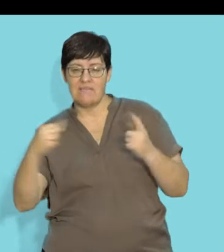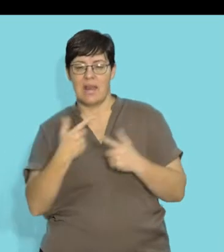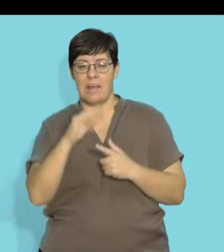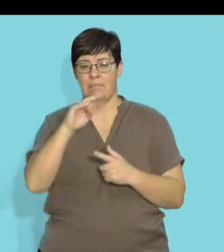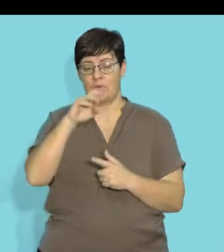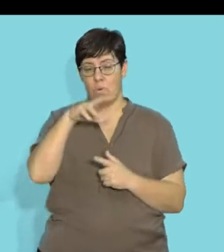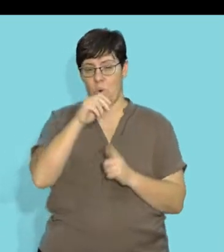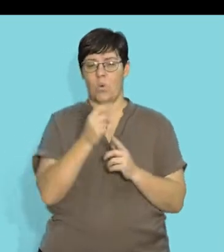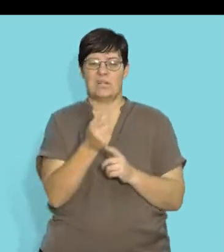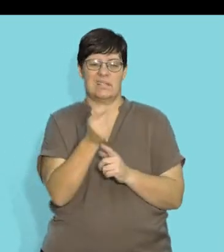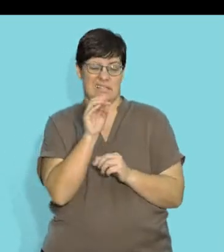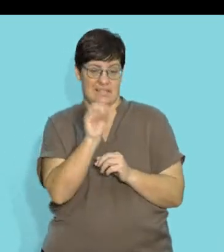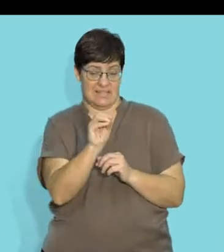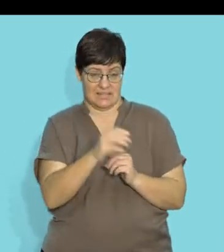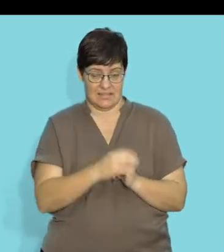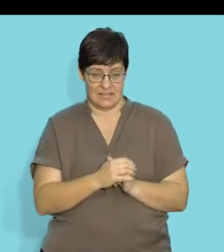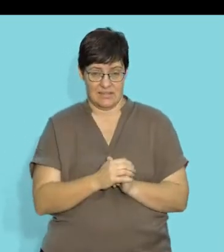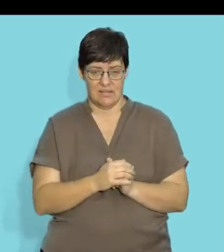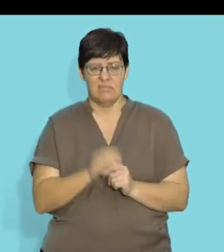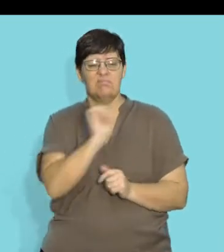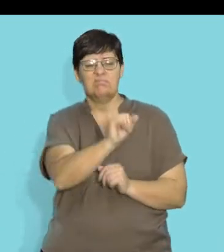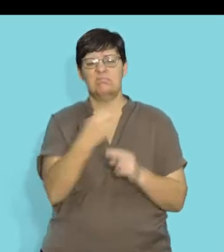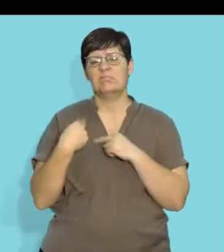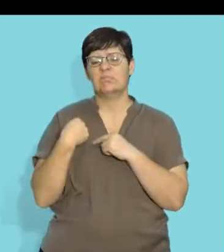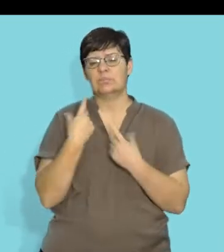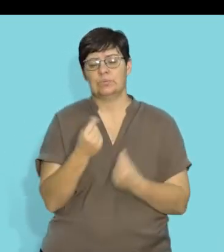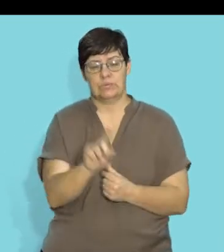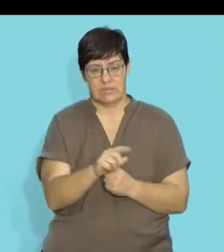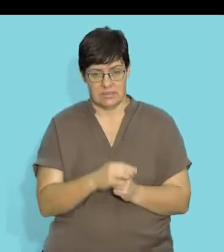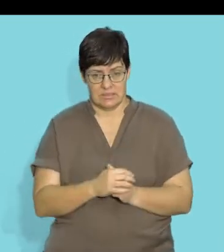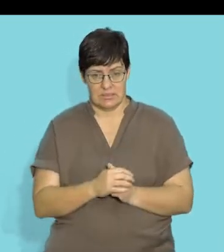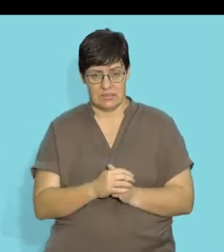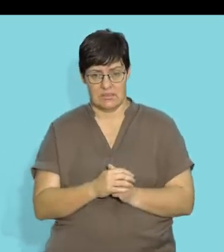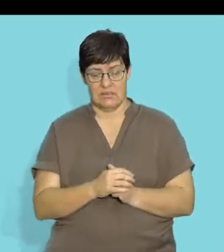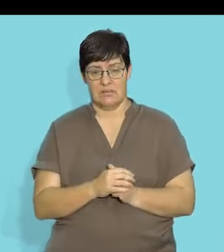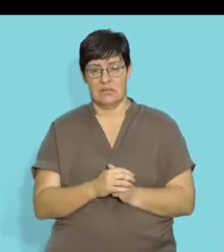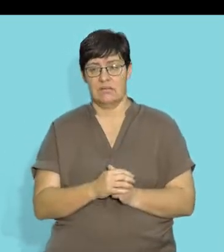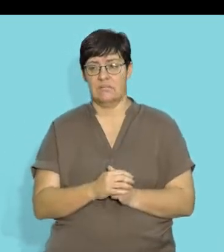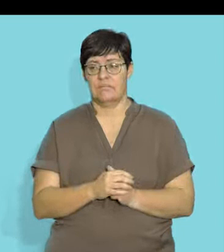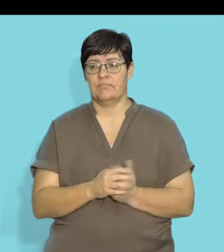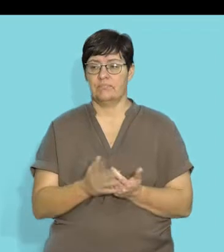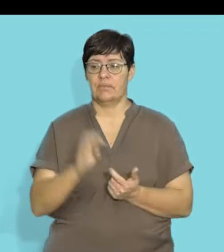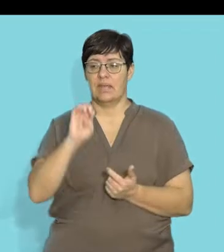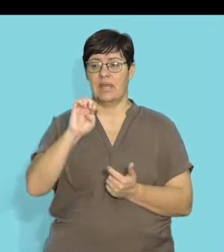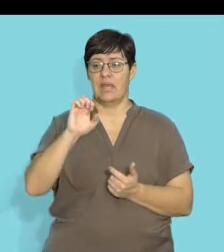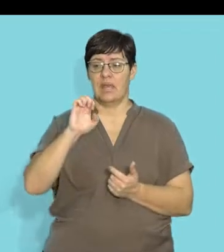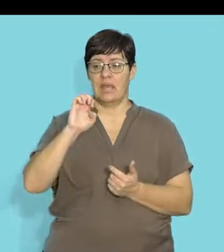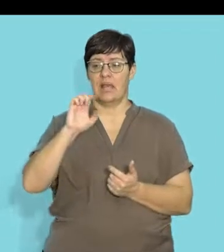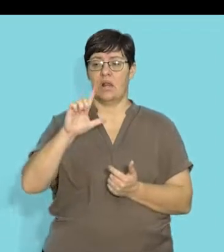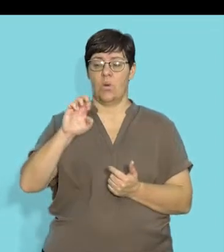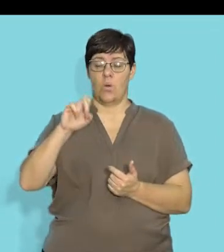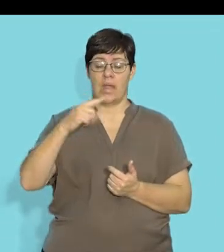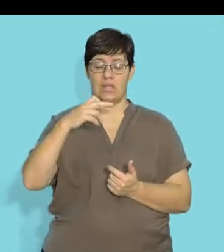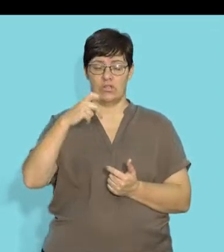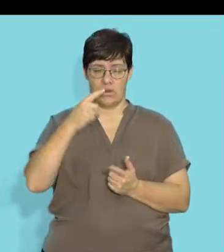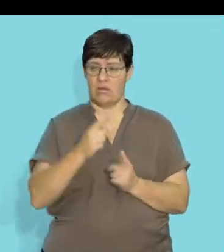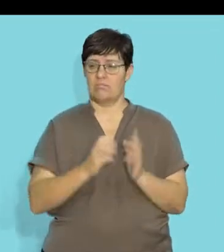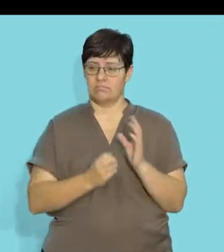seed. The functions of these gibberellins are to increase the elongation along the internodes of the